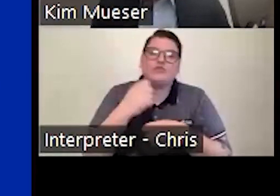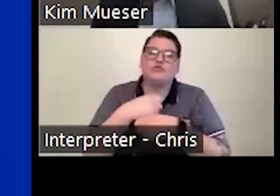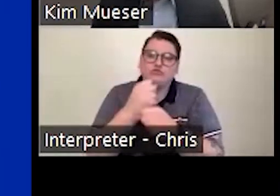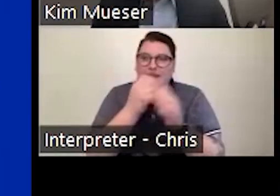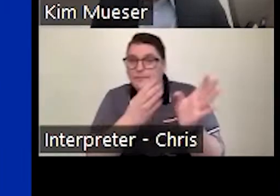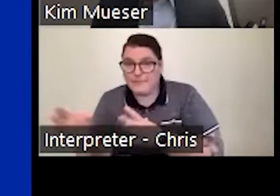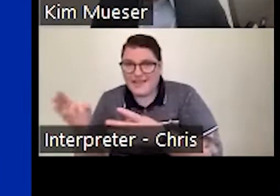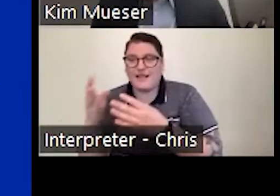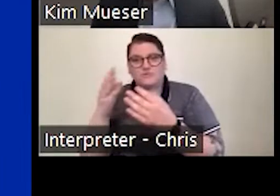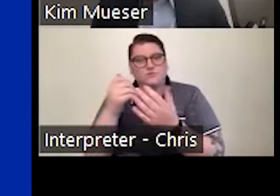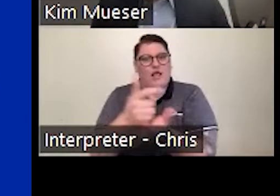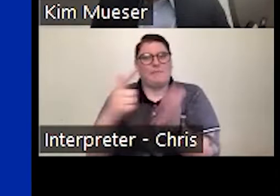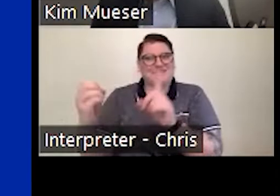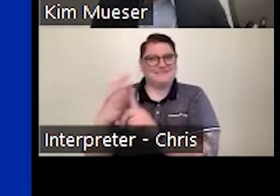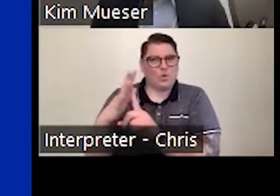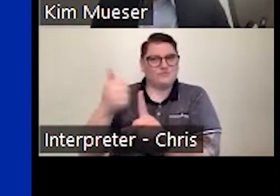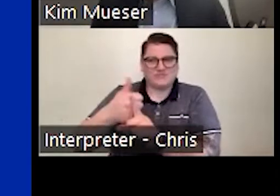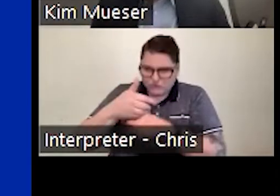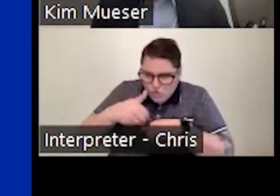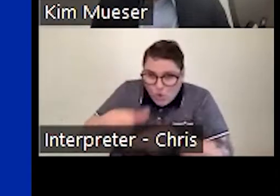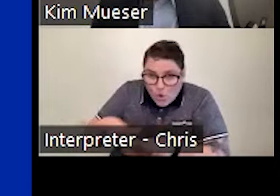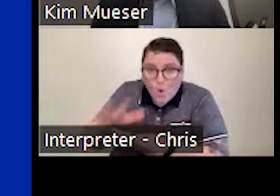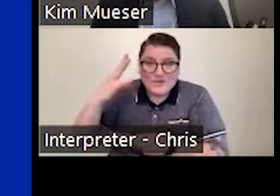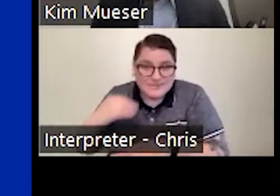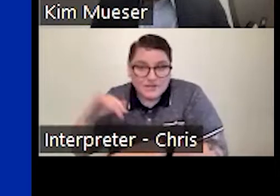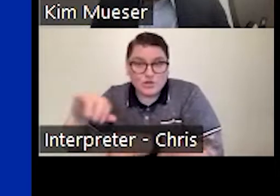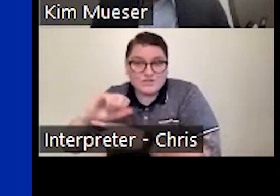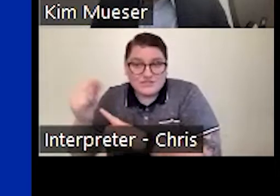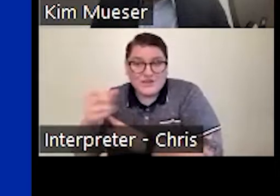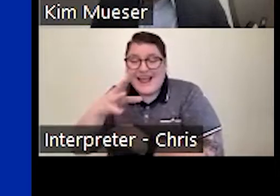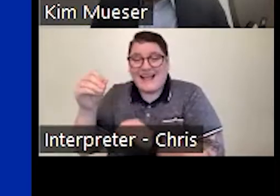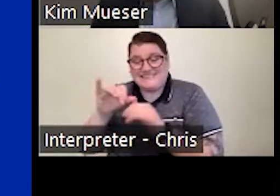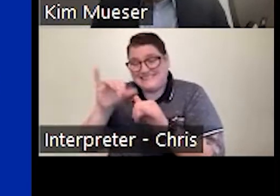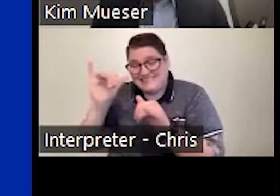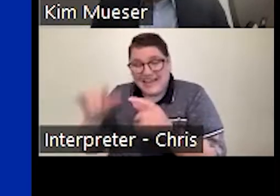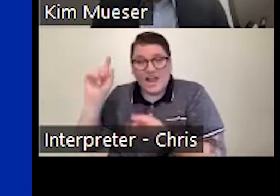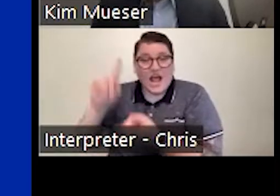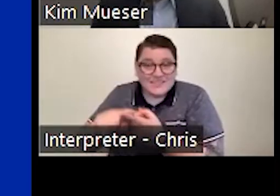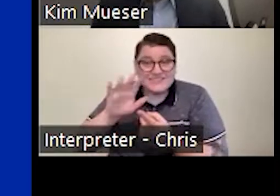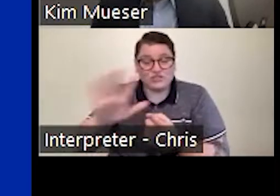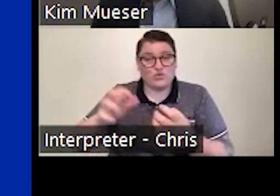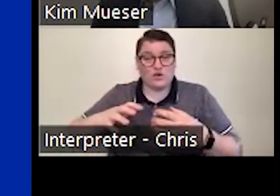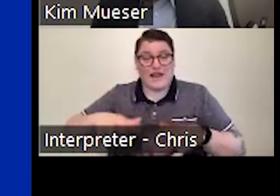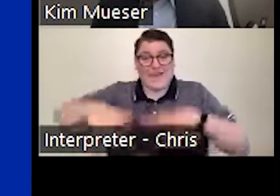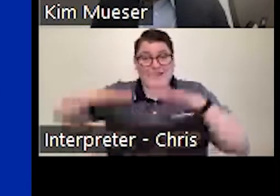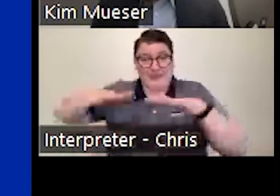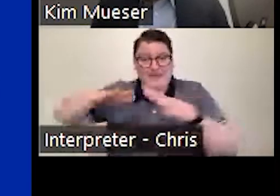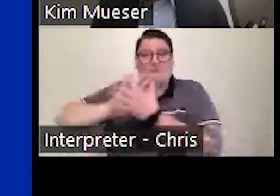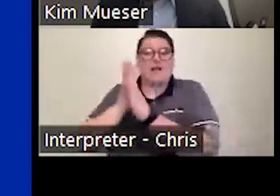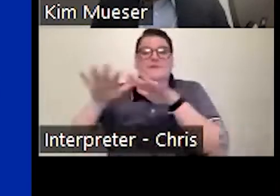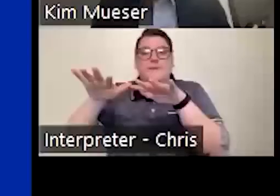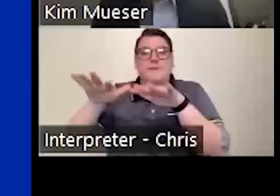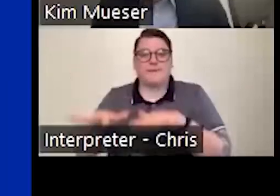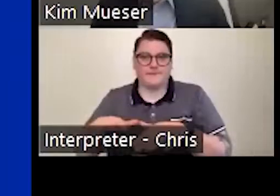expose themselves, to go into those situations and to stay in long enough until their anxiety habituates in those situations, starting